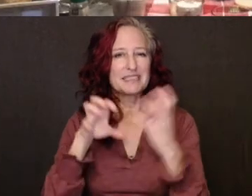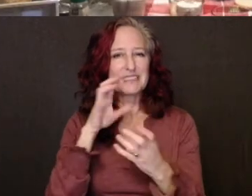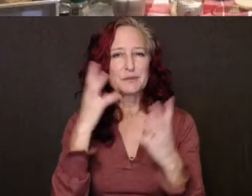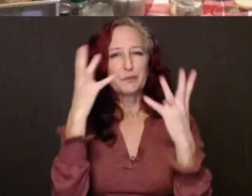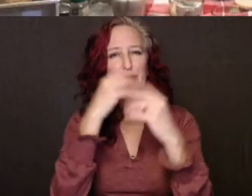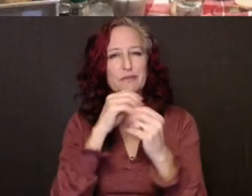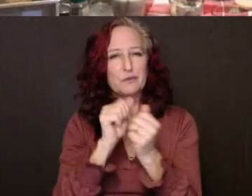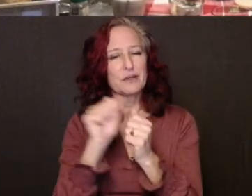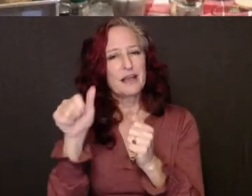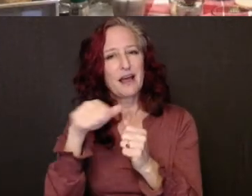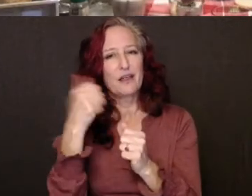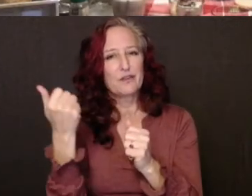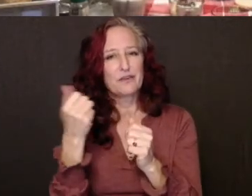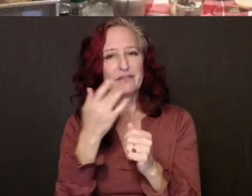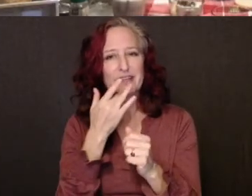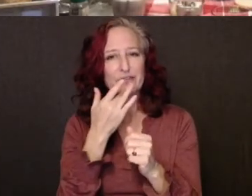pistachios.